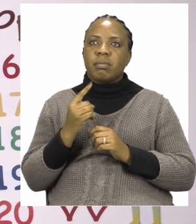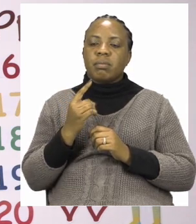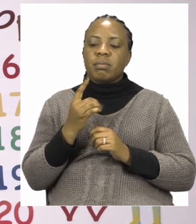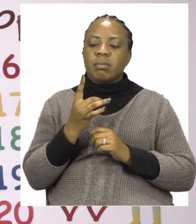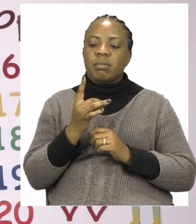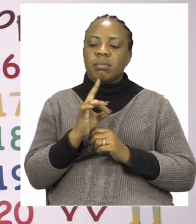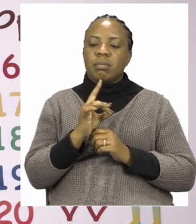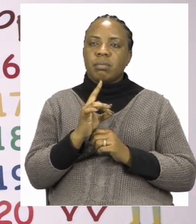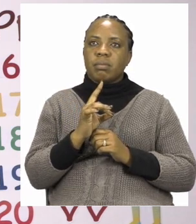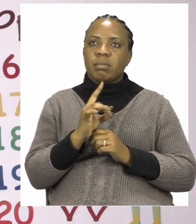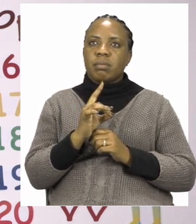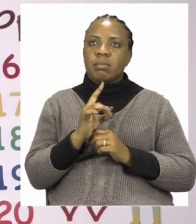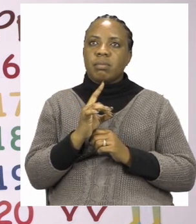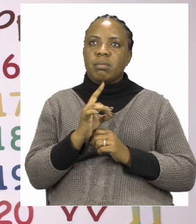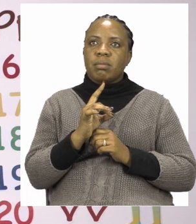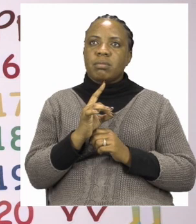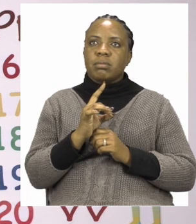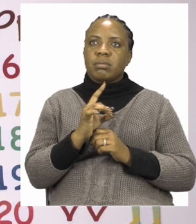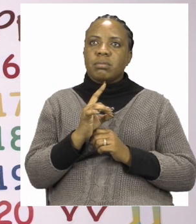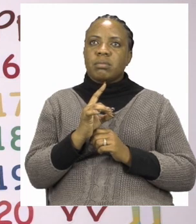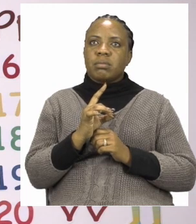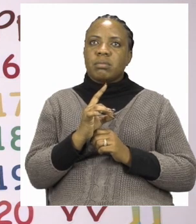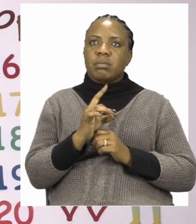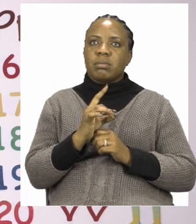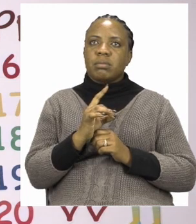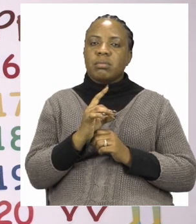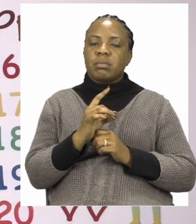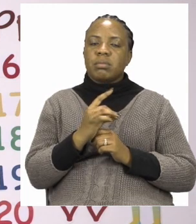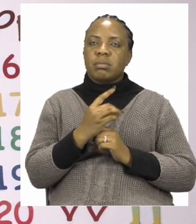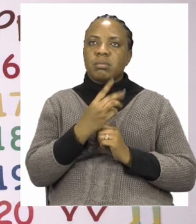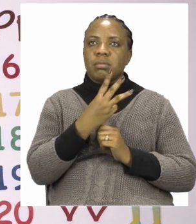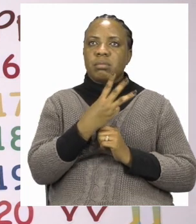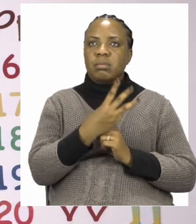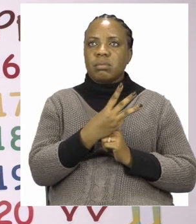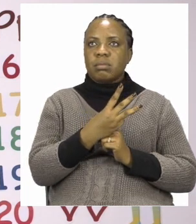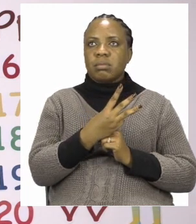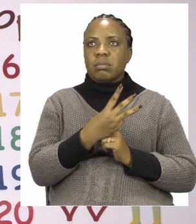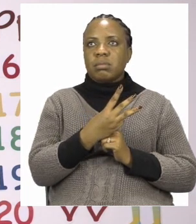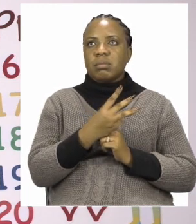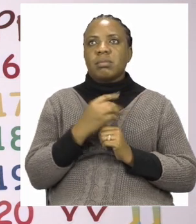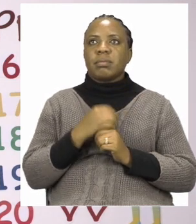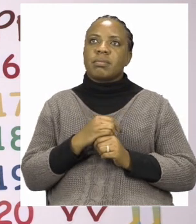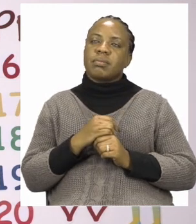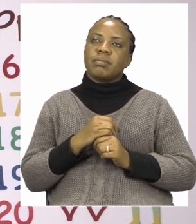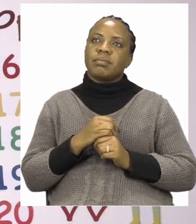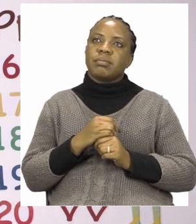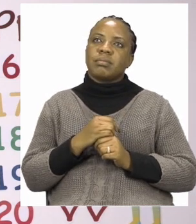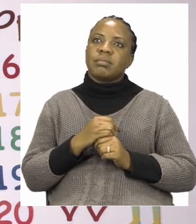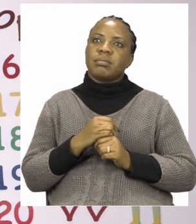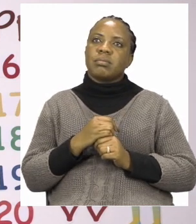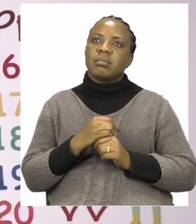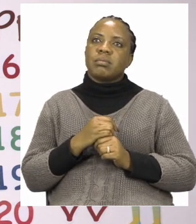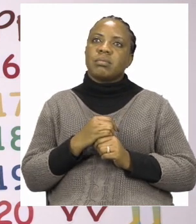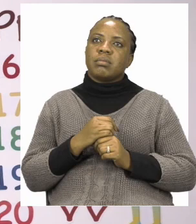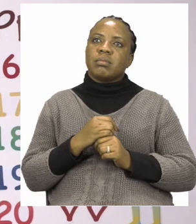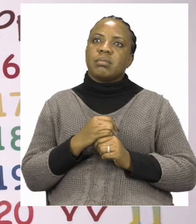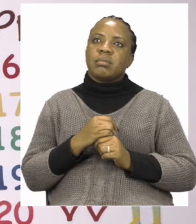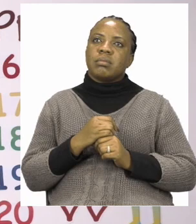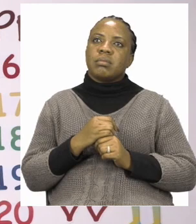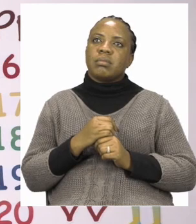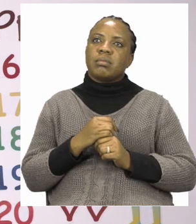8, and the last digit we have is 3. So this is